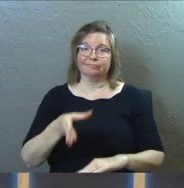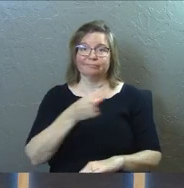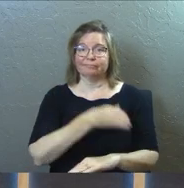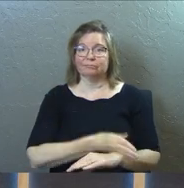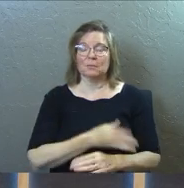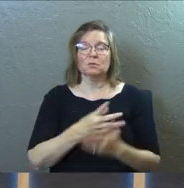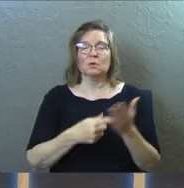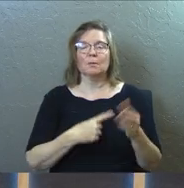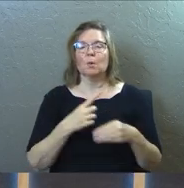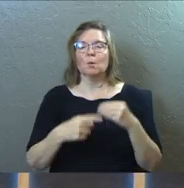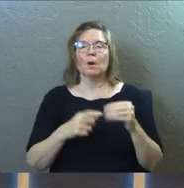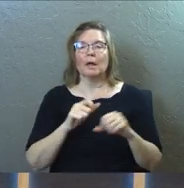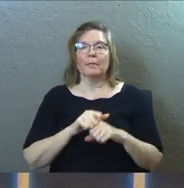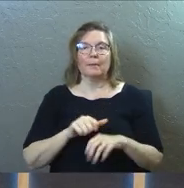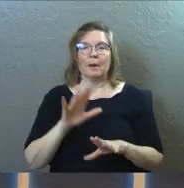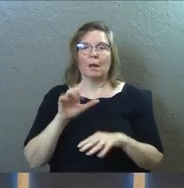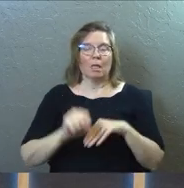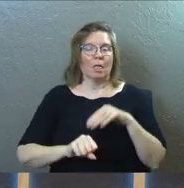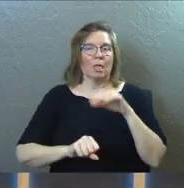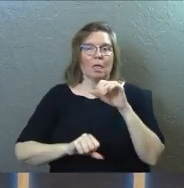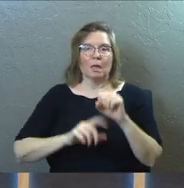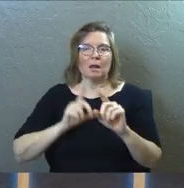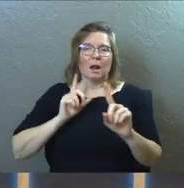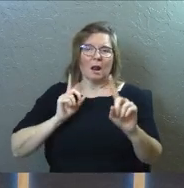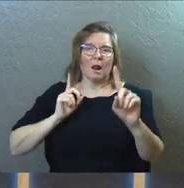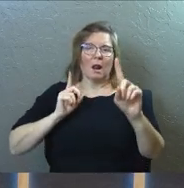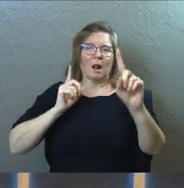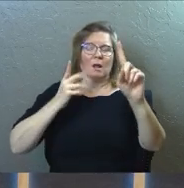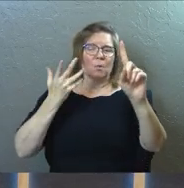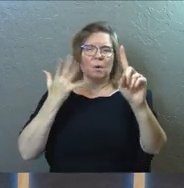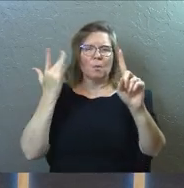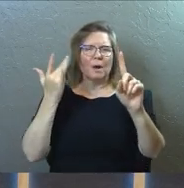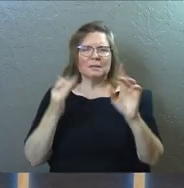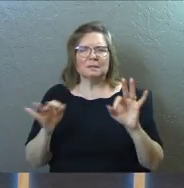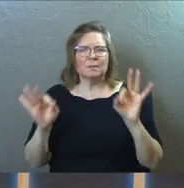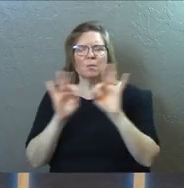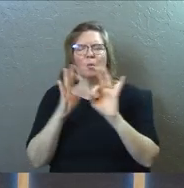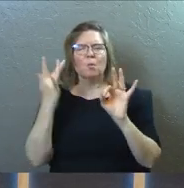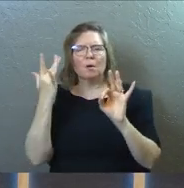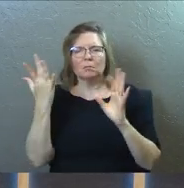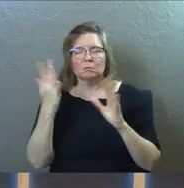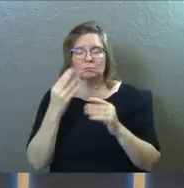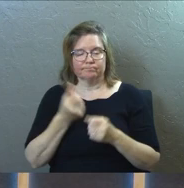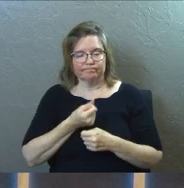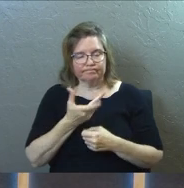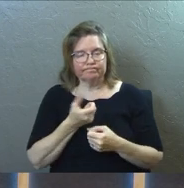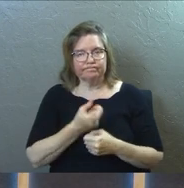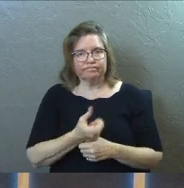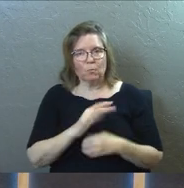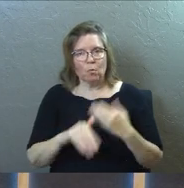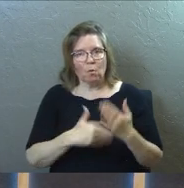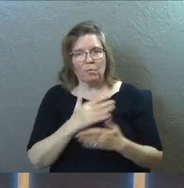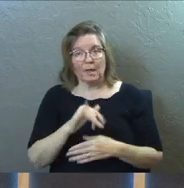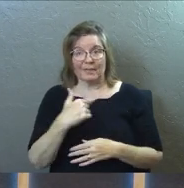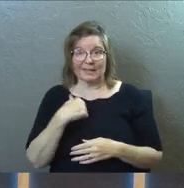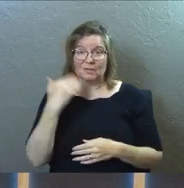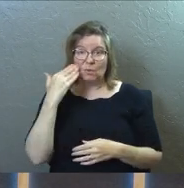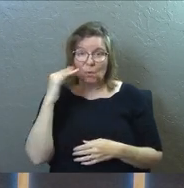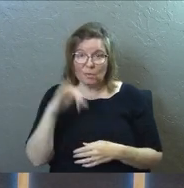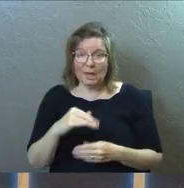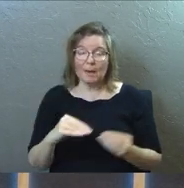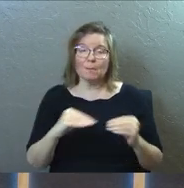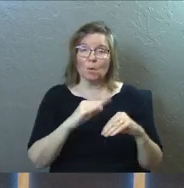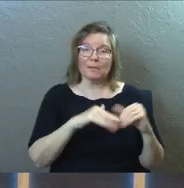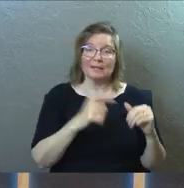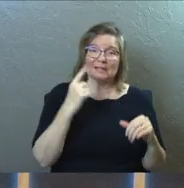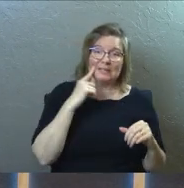Talk about what's the mountain that we're climbing? What are we aiming for? Why is it so important? Tell them all of those things. They need to hear that